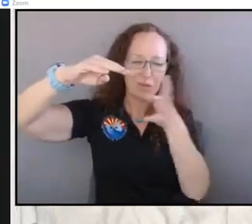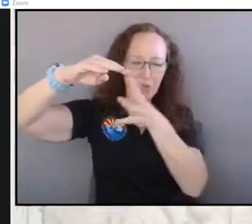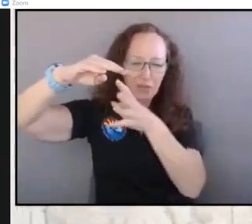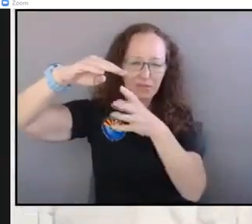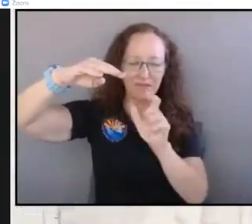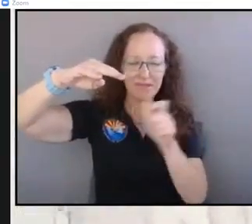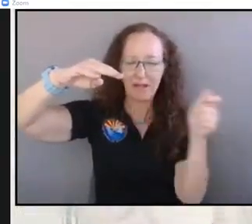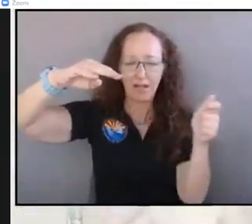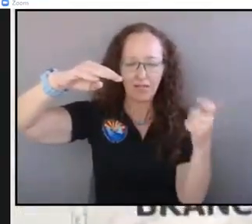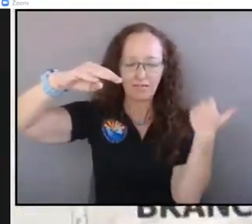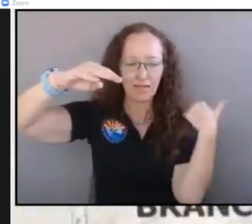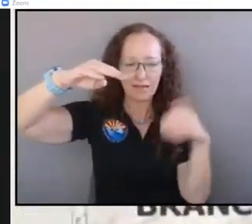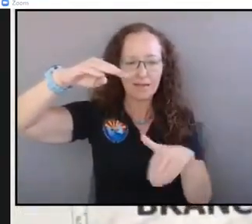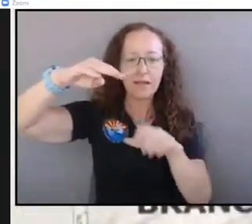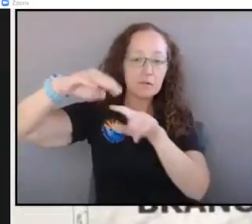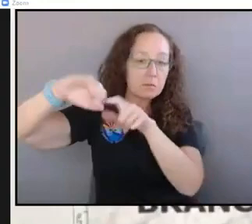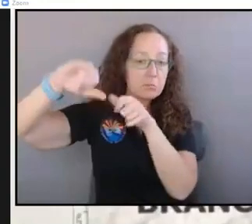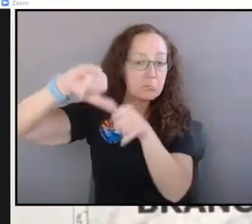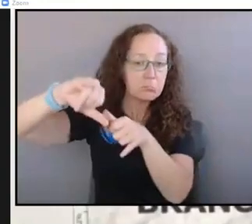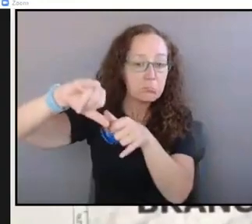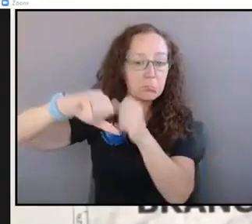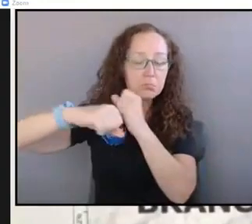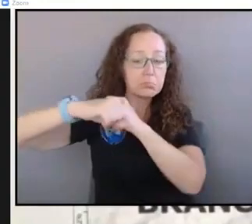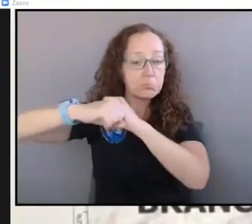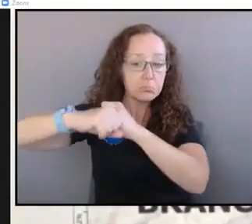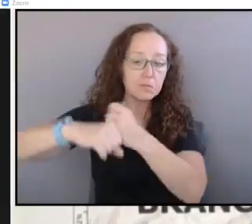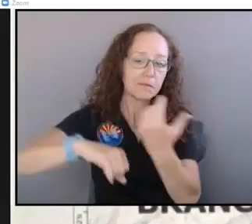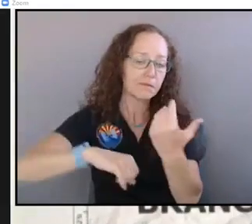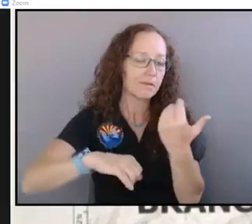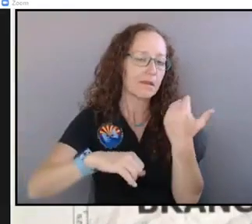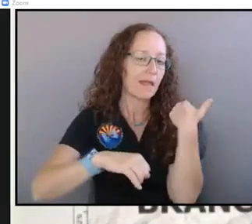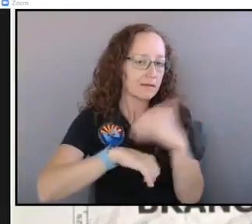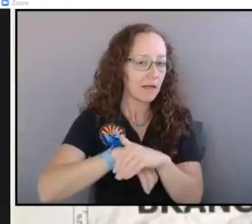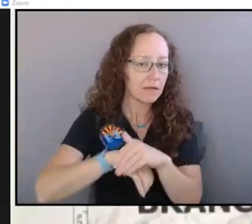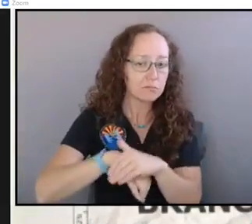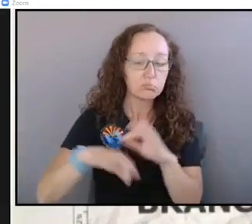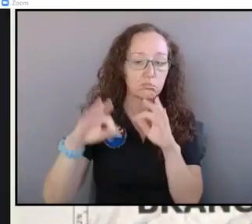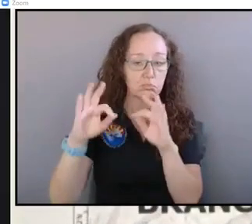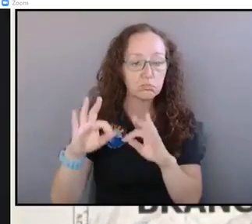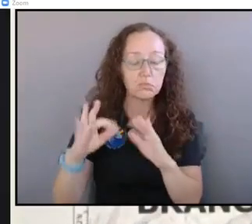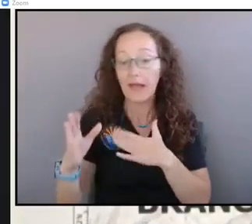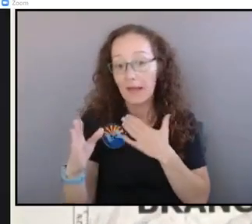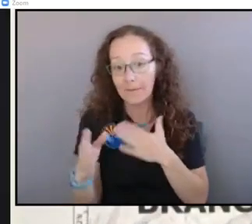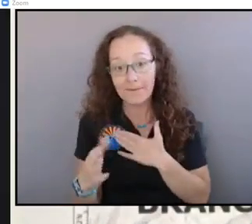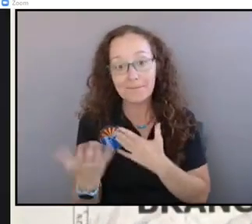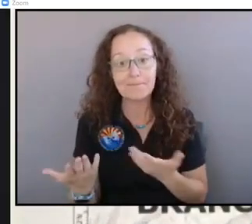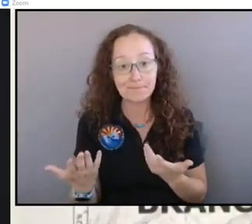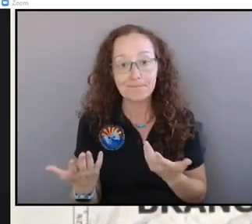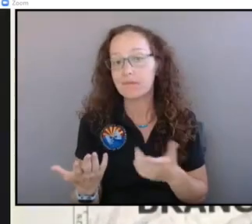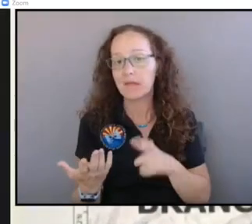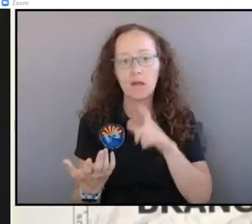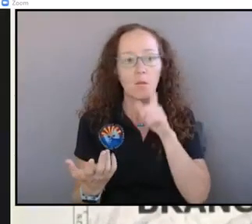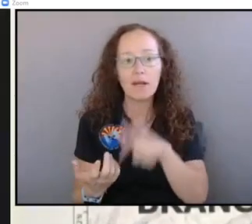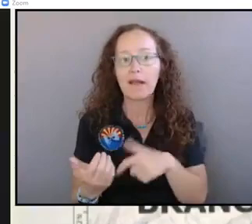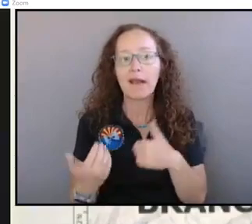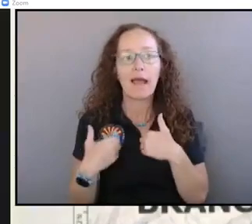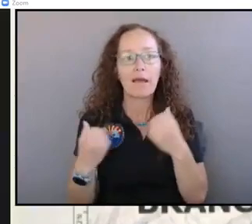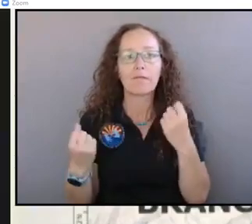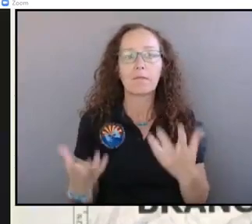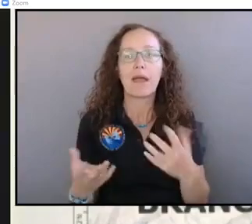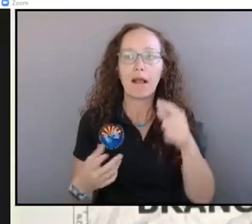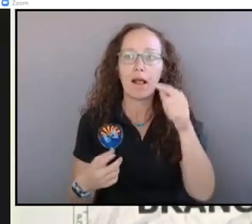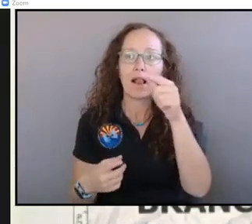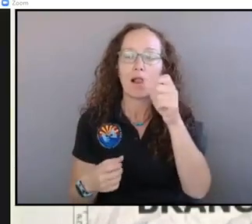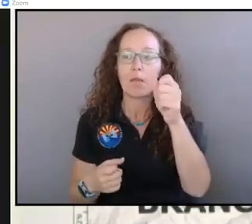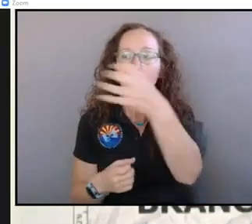all the way up into the next zone. So we're real happy about that. We didn't have to deal with multiple locations on the west